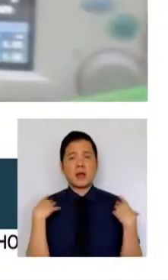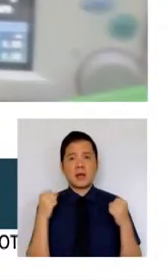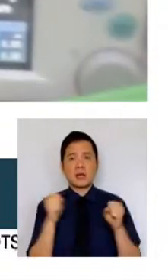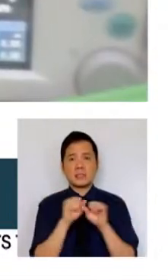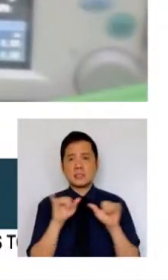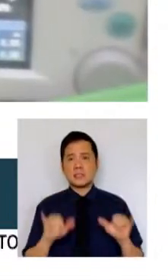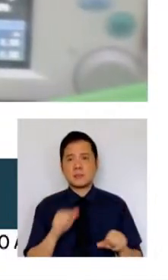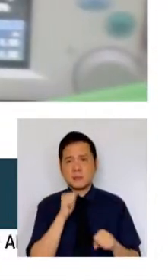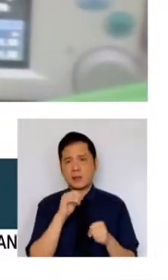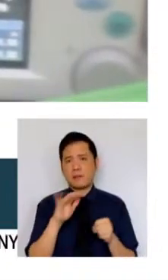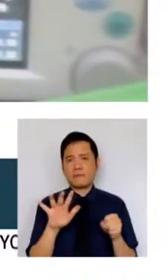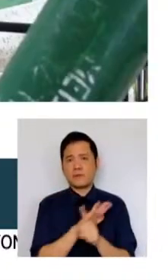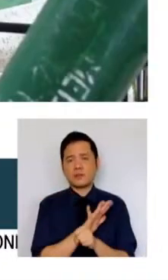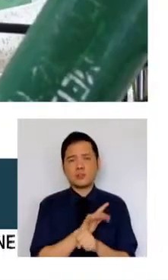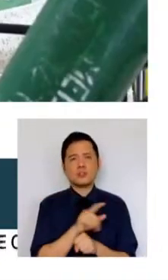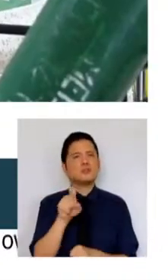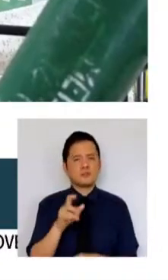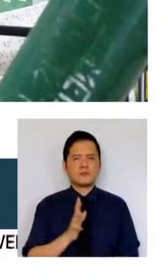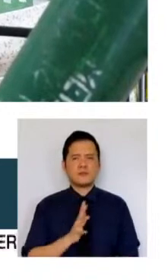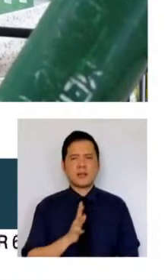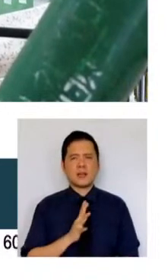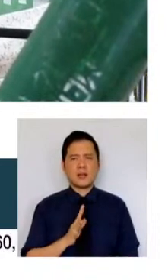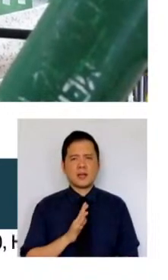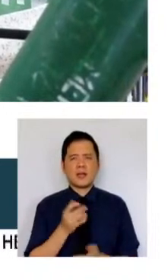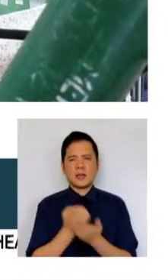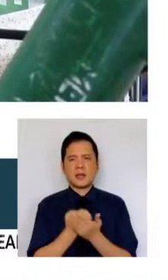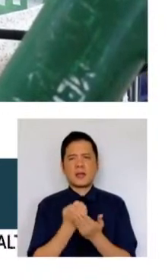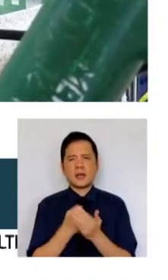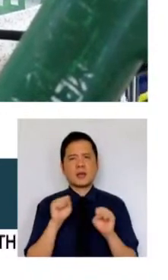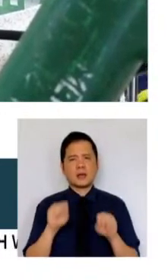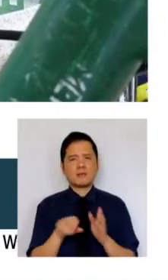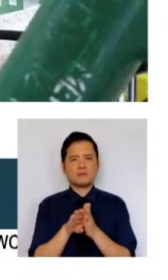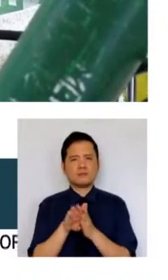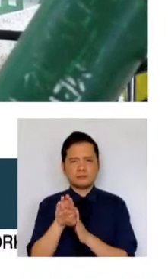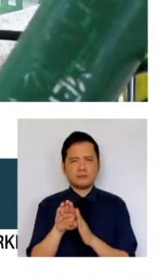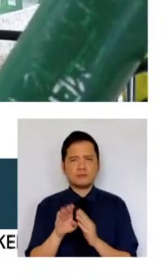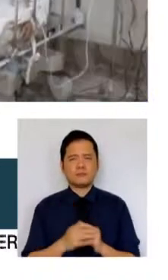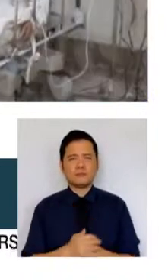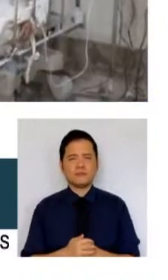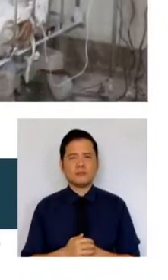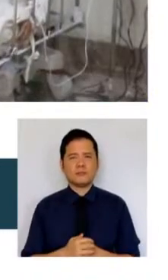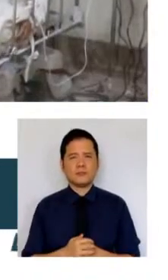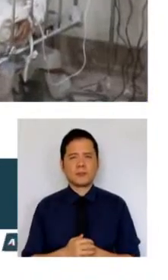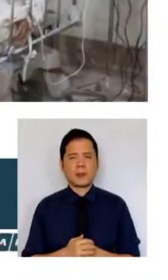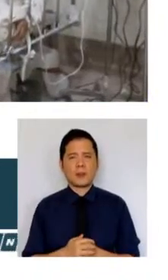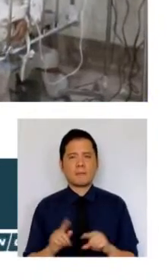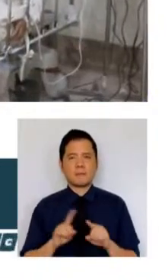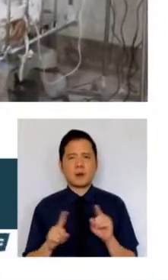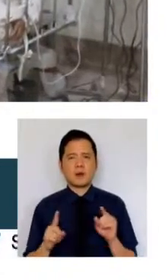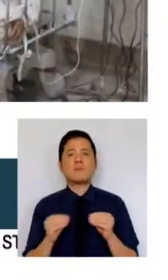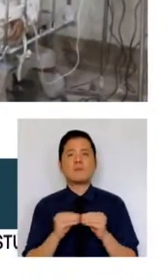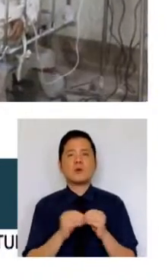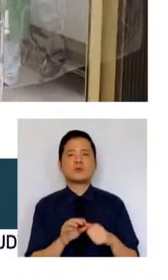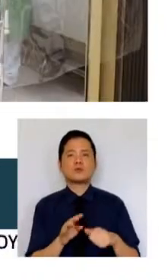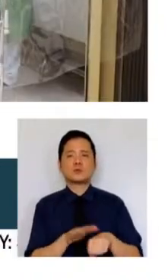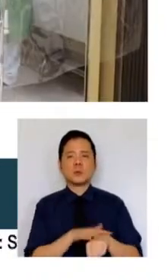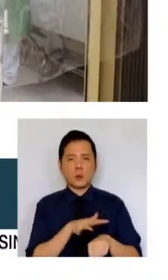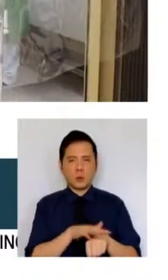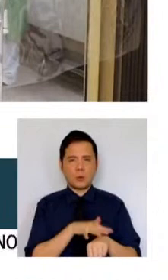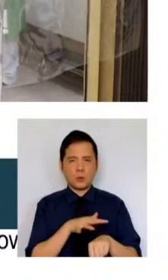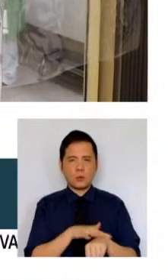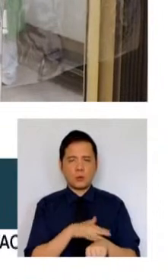to get our economy moving. Of course, it will be at slower pace than otherwise would be the case,